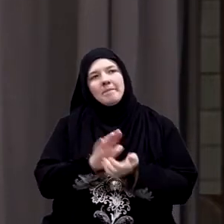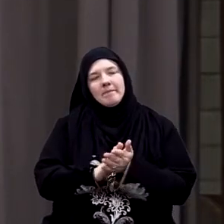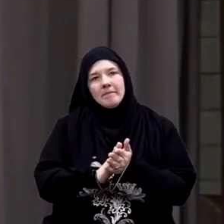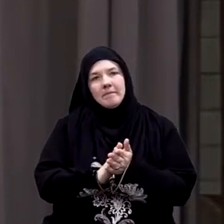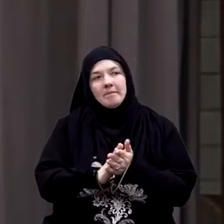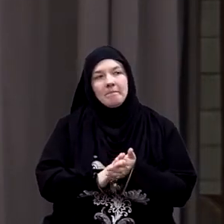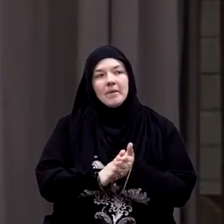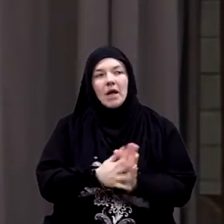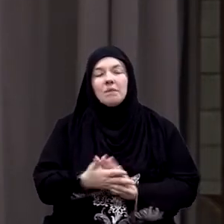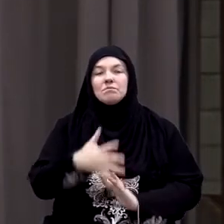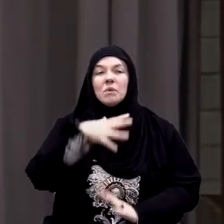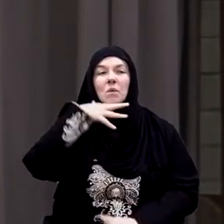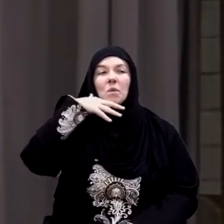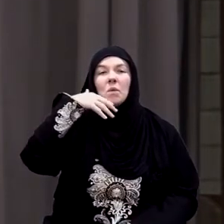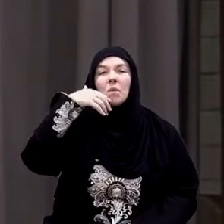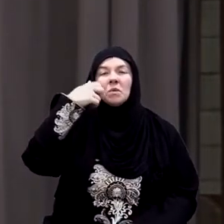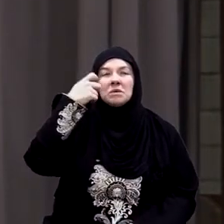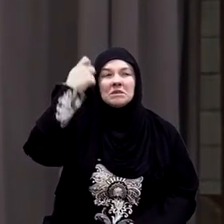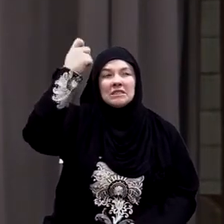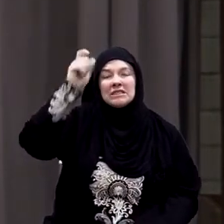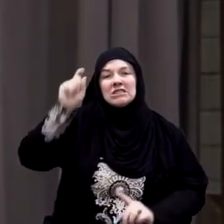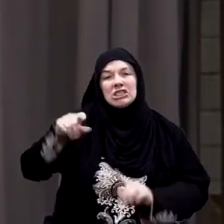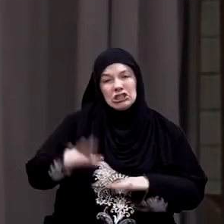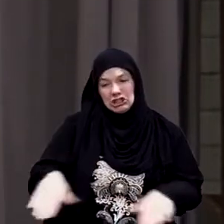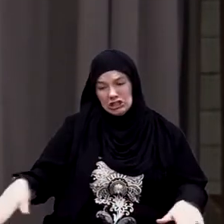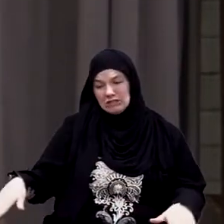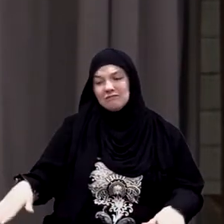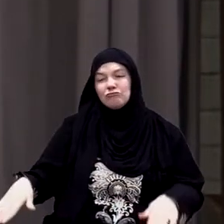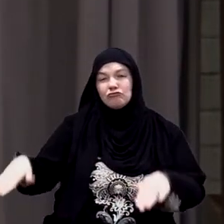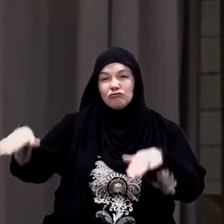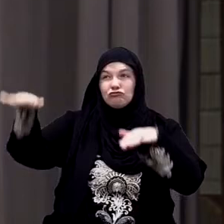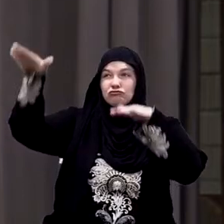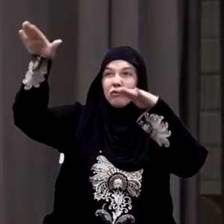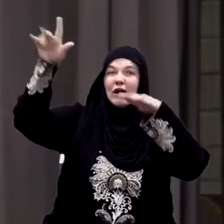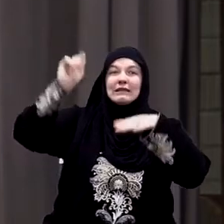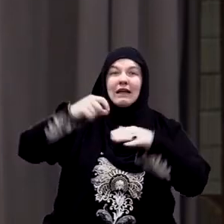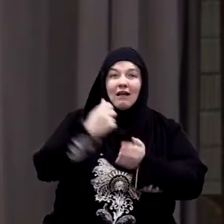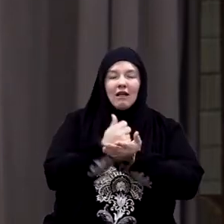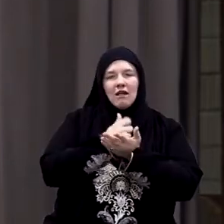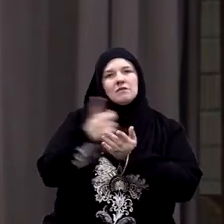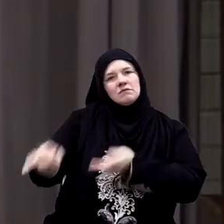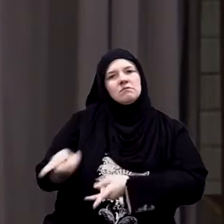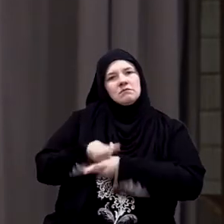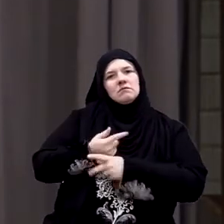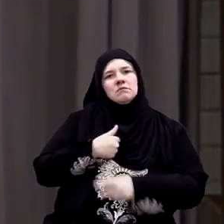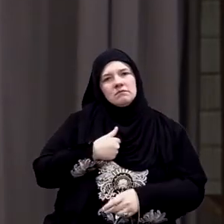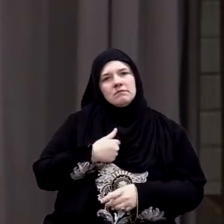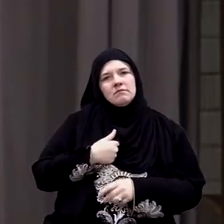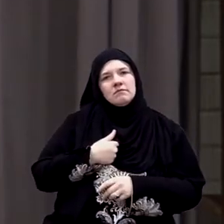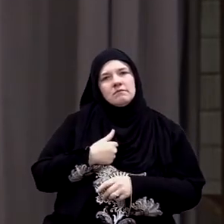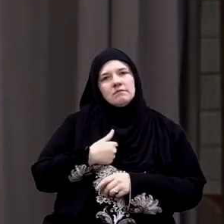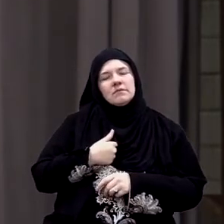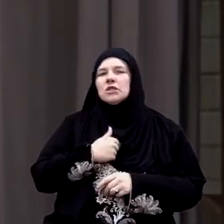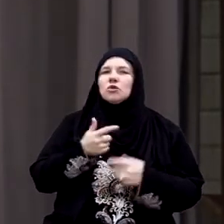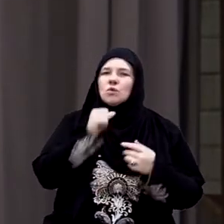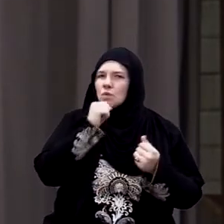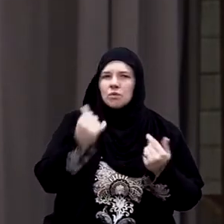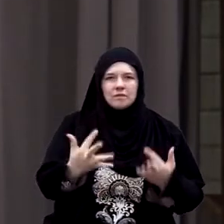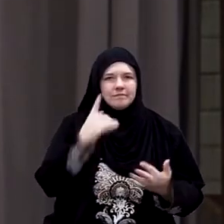old and needs the children who became men and women to help. So let us not wait for that